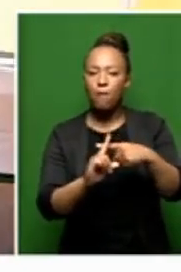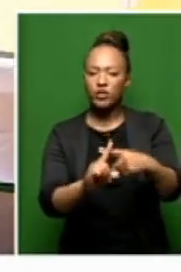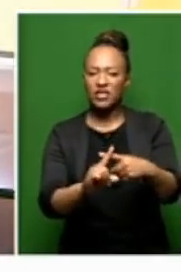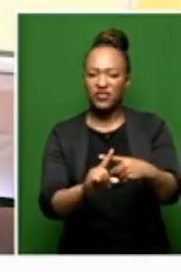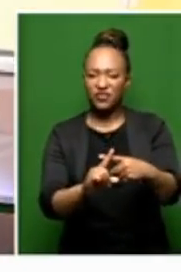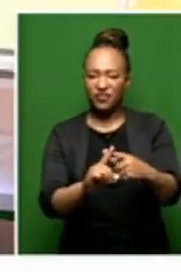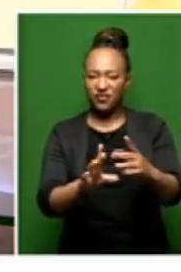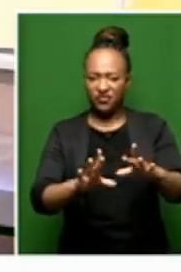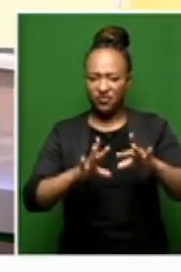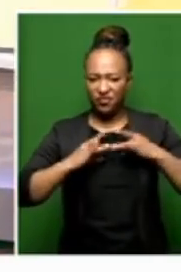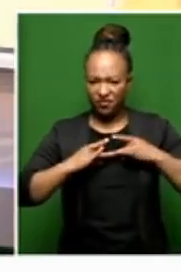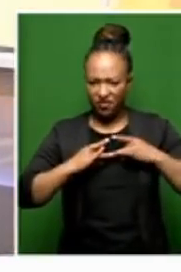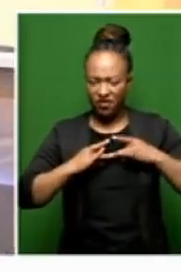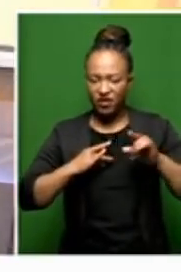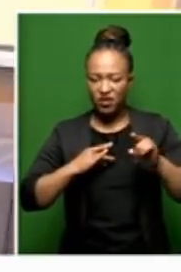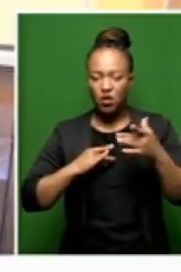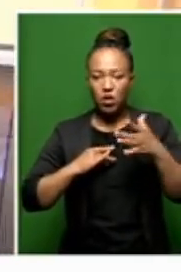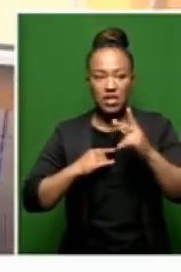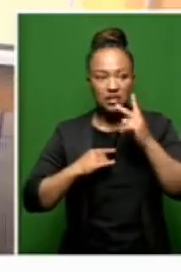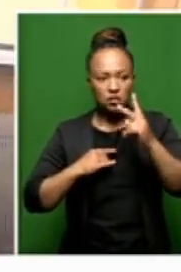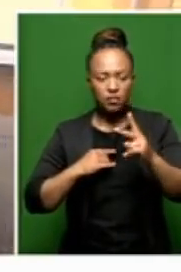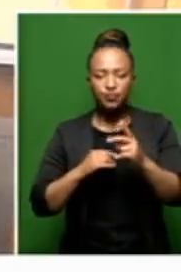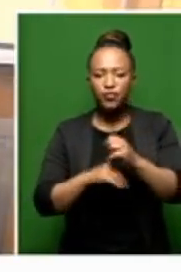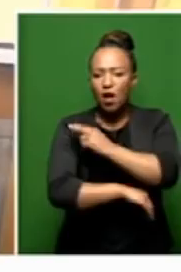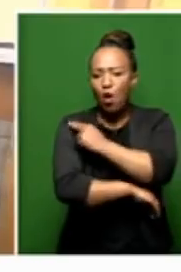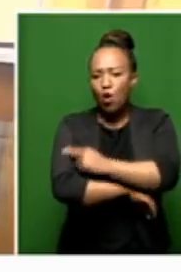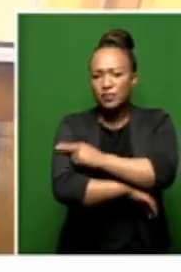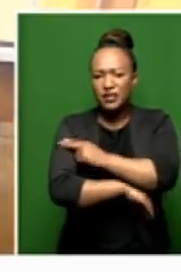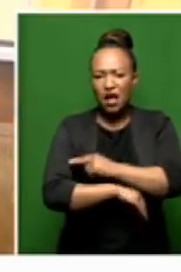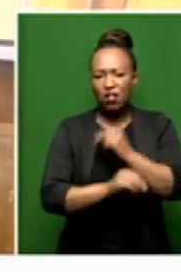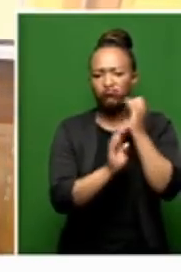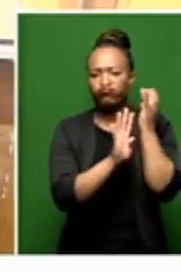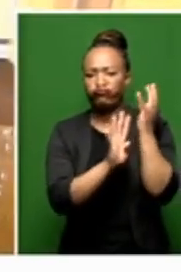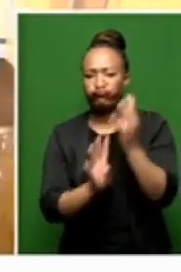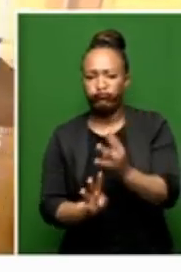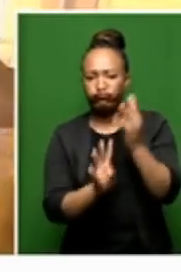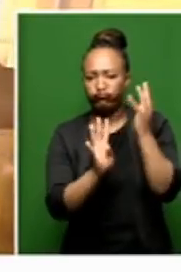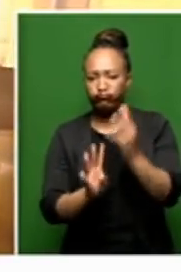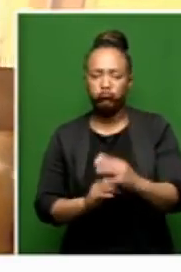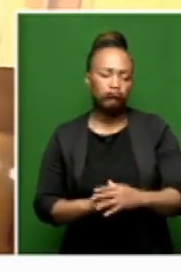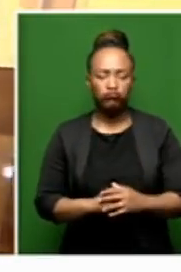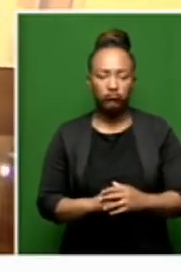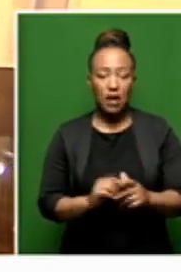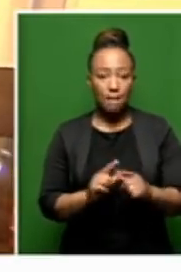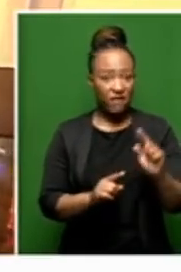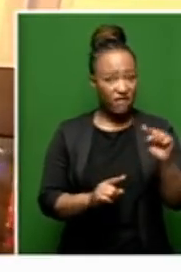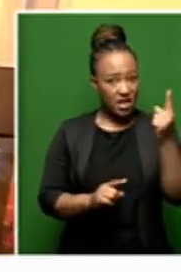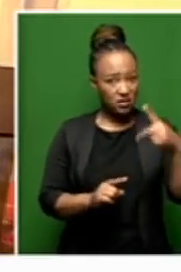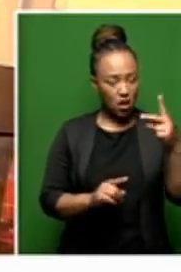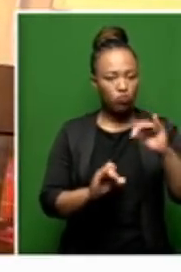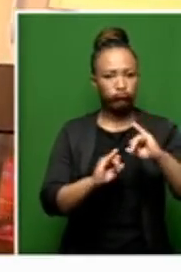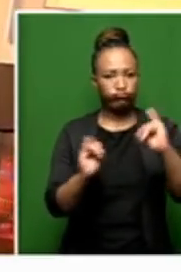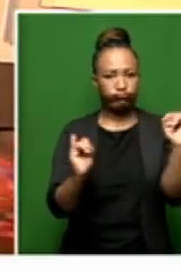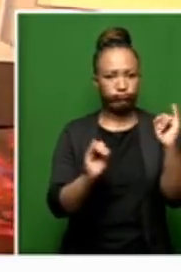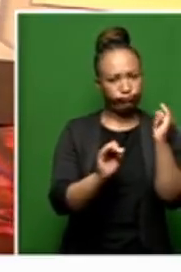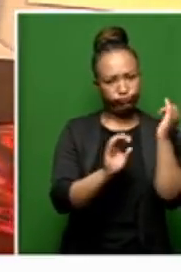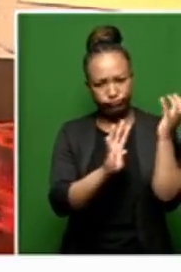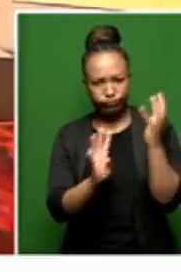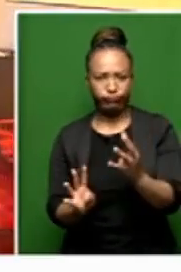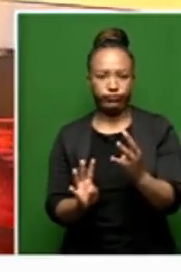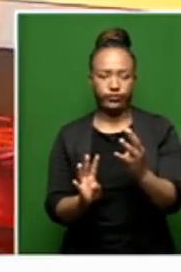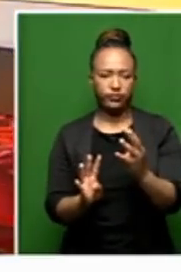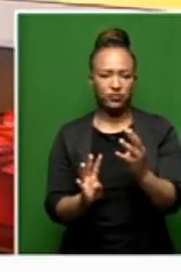low we are seeing the number of hospital admissions compared to what we saw in the second wave or the third wave, which is clearly